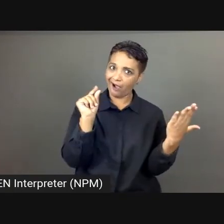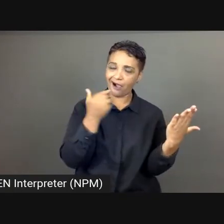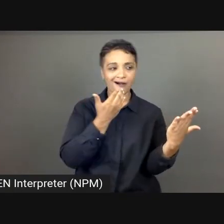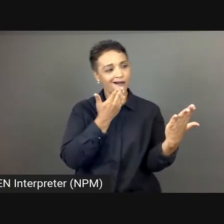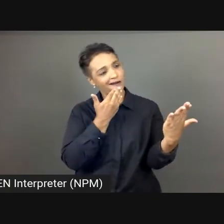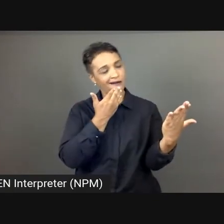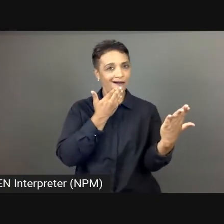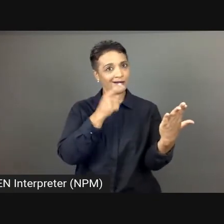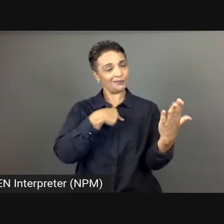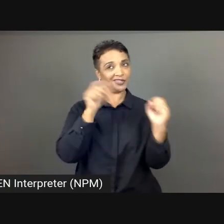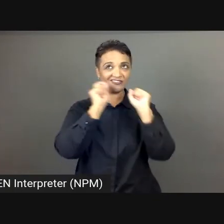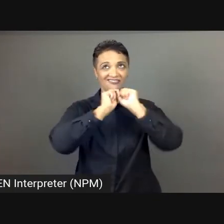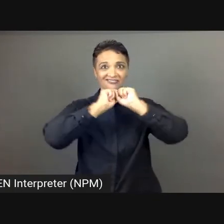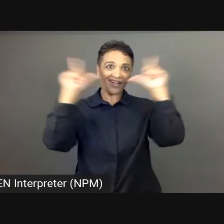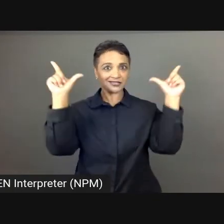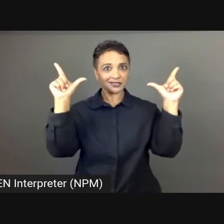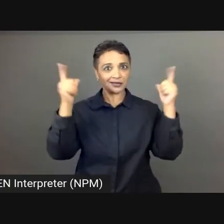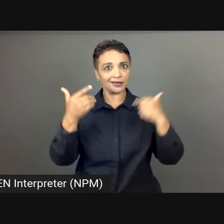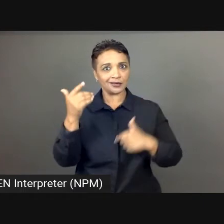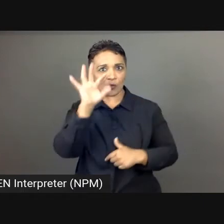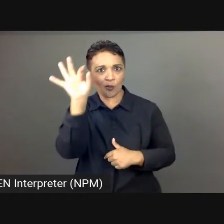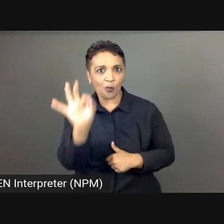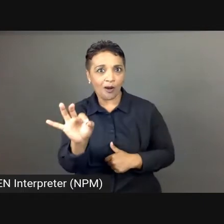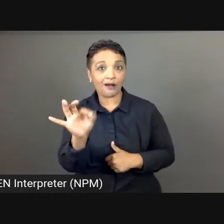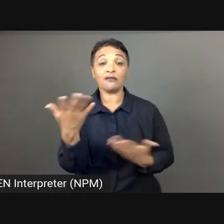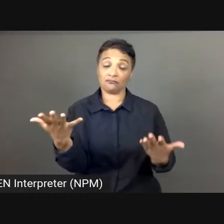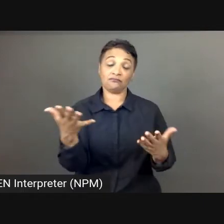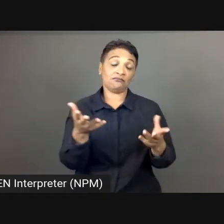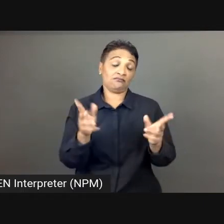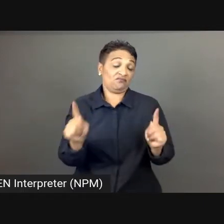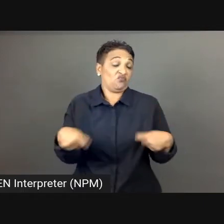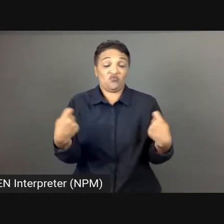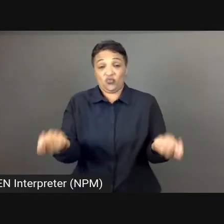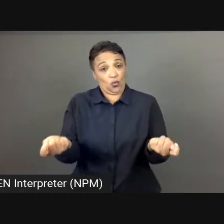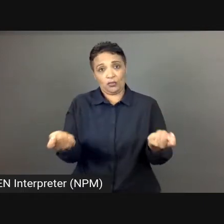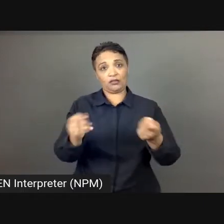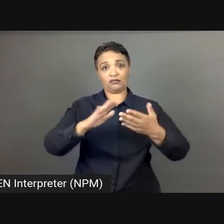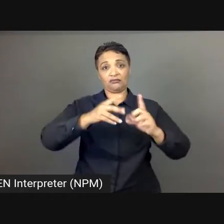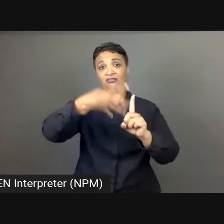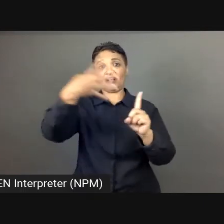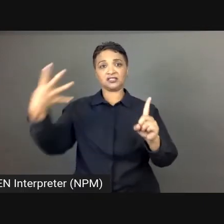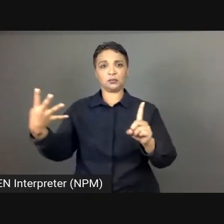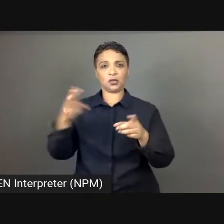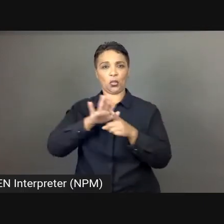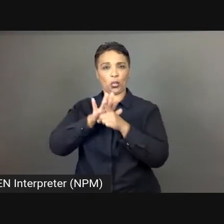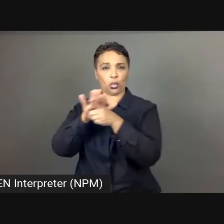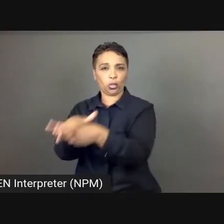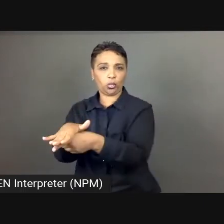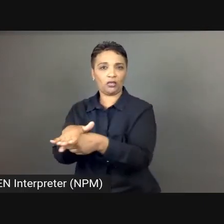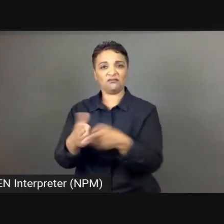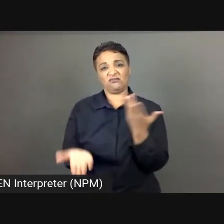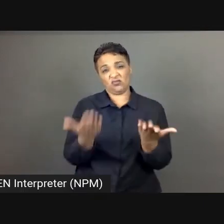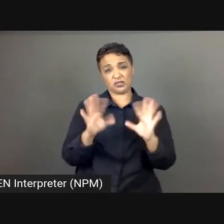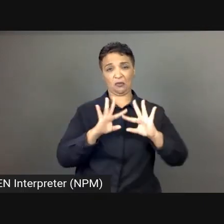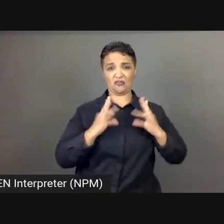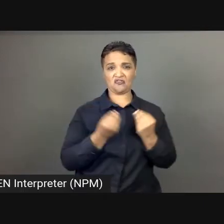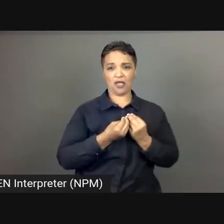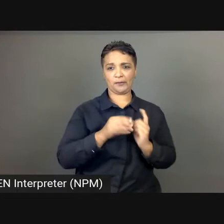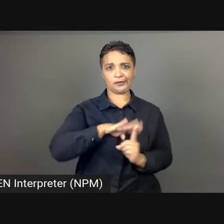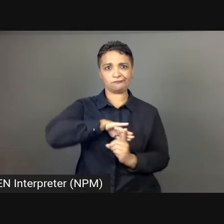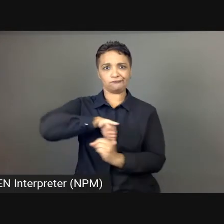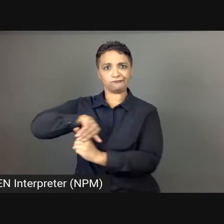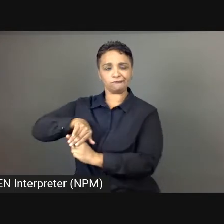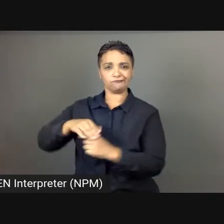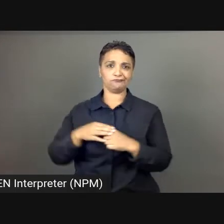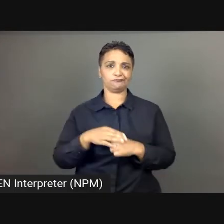because LGBTIQ people are often exiles within their own societies. We may be ostracised by families, by faith